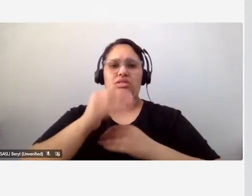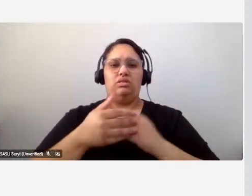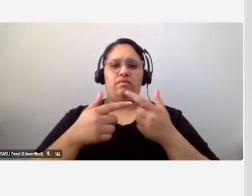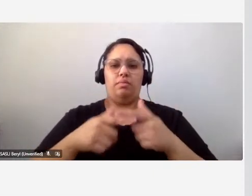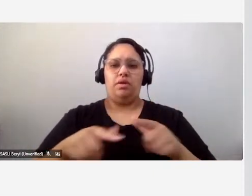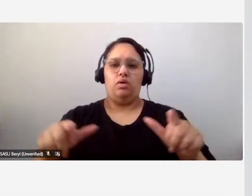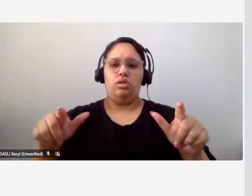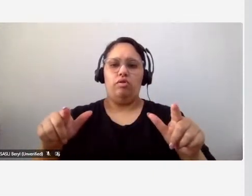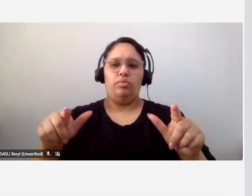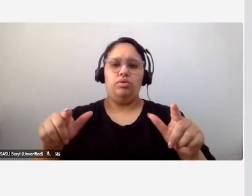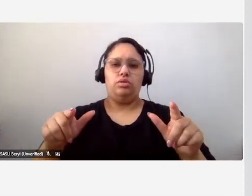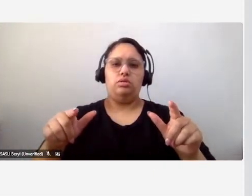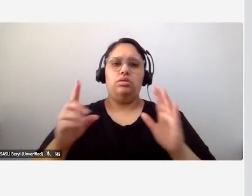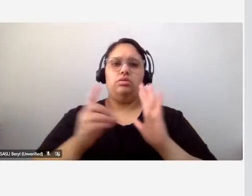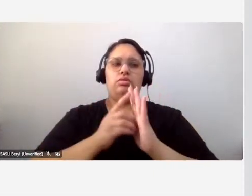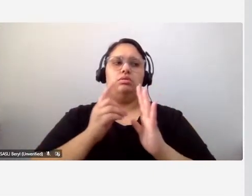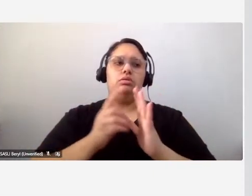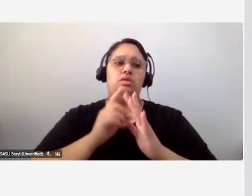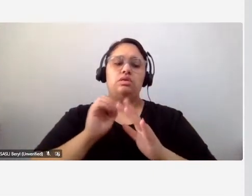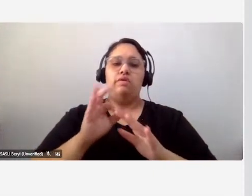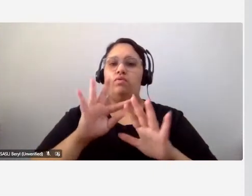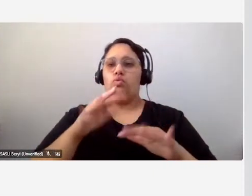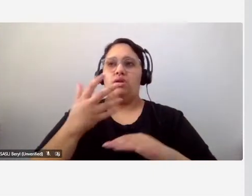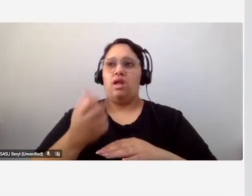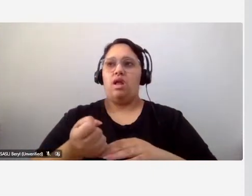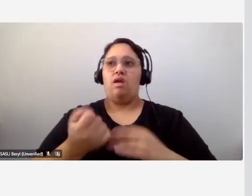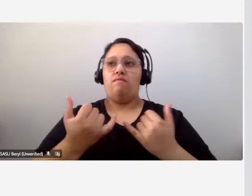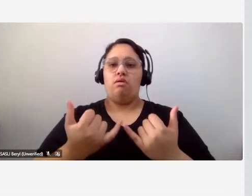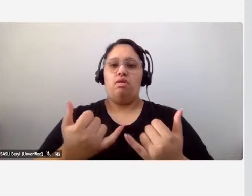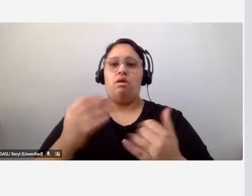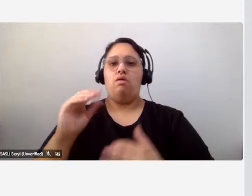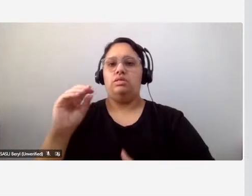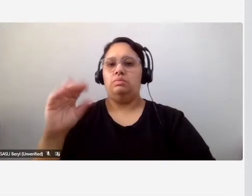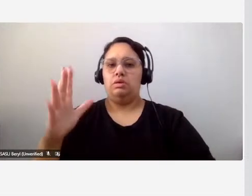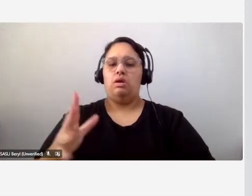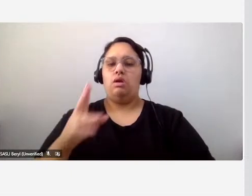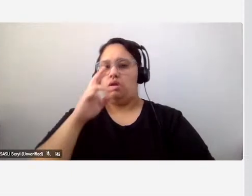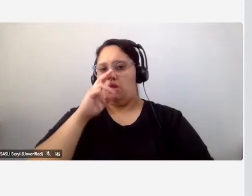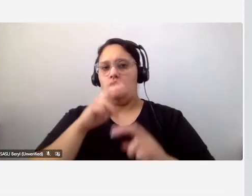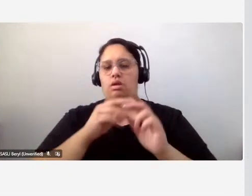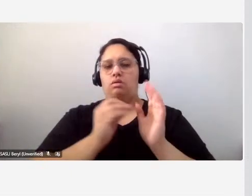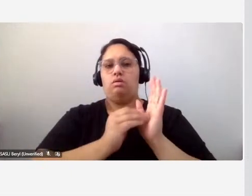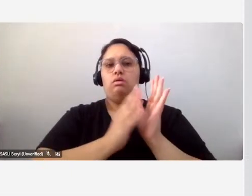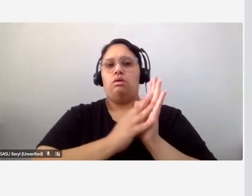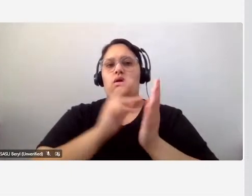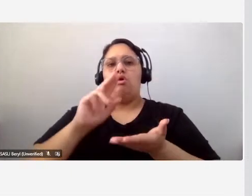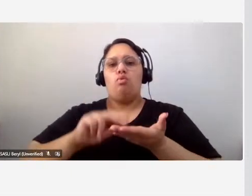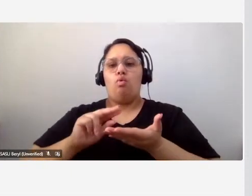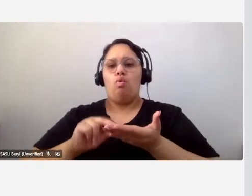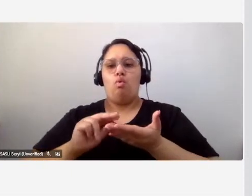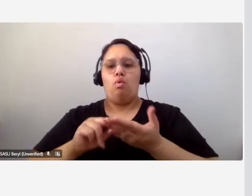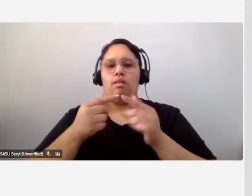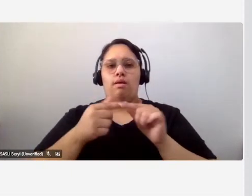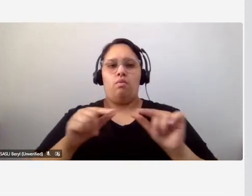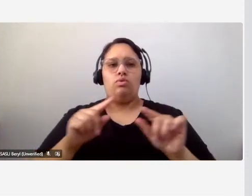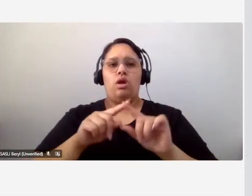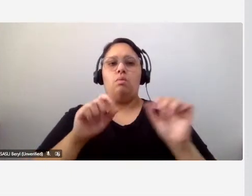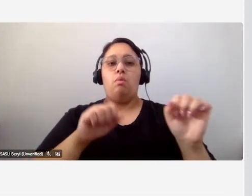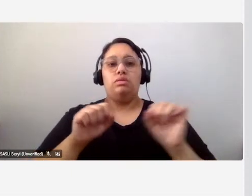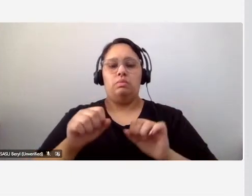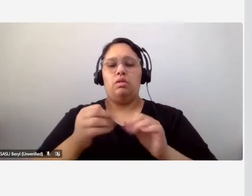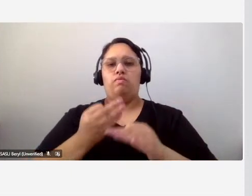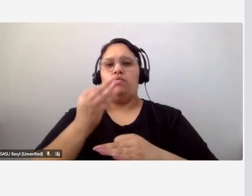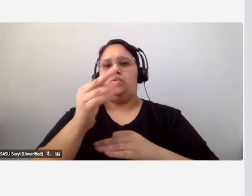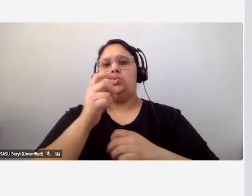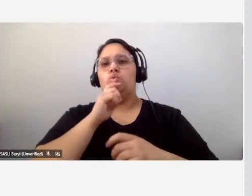way digitally that even if one doesn't have any current speakers, one still has the recordings of the language that potentially at some point could be used in